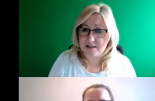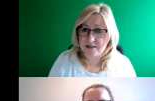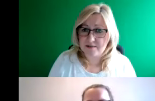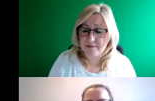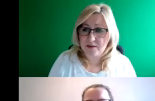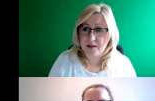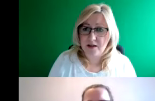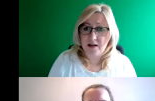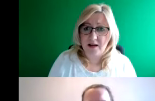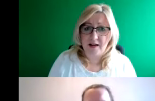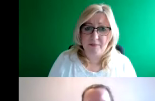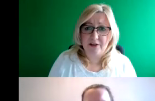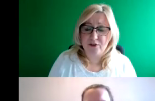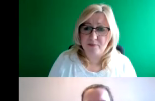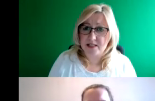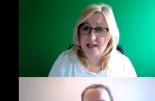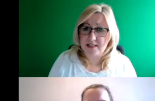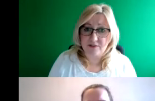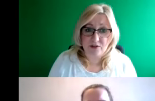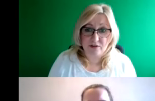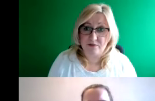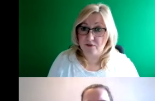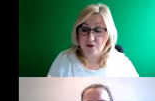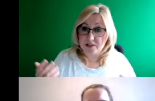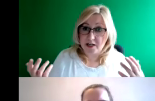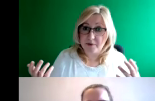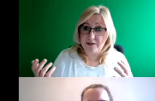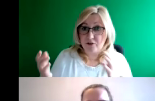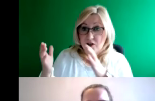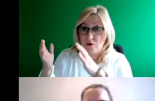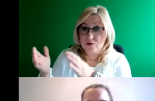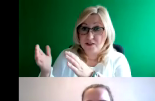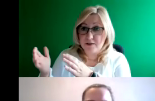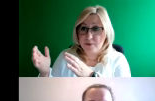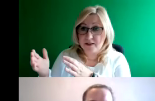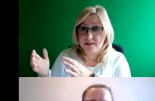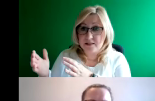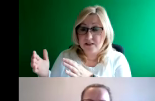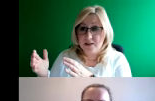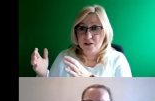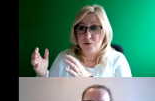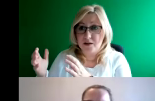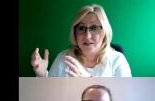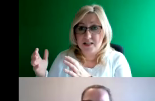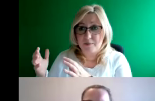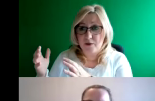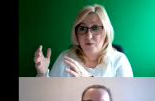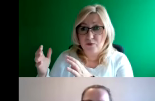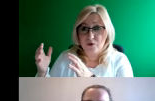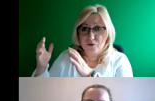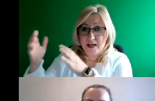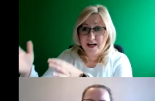to adults. If you're interpreting for an older deaf person, you'll want to think